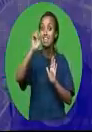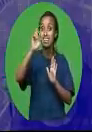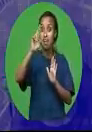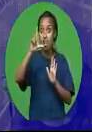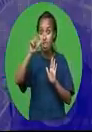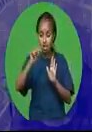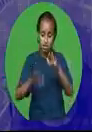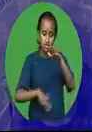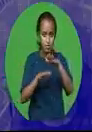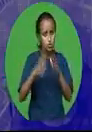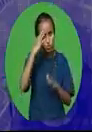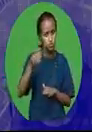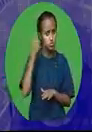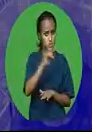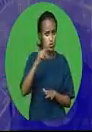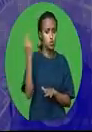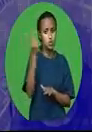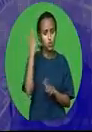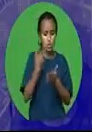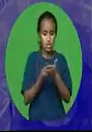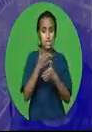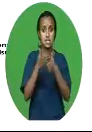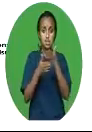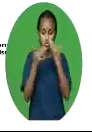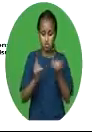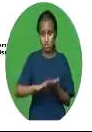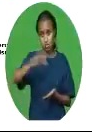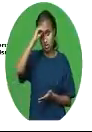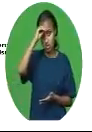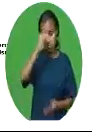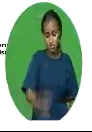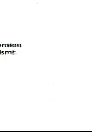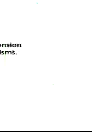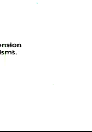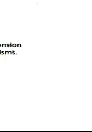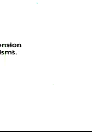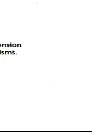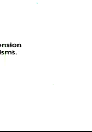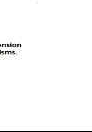Don't forget to use the steps you have just learned.